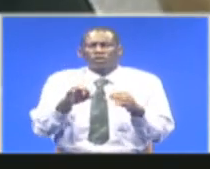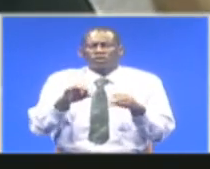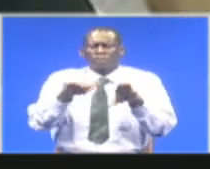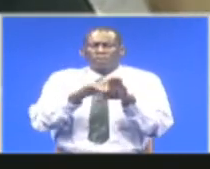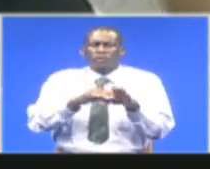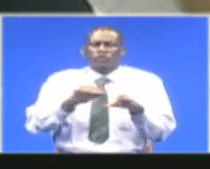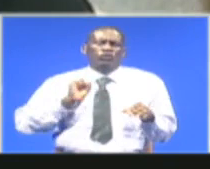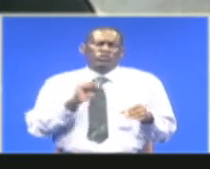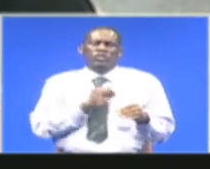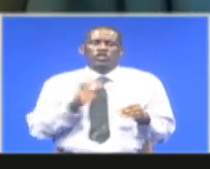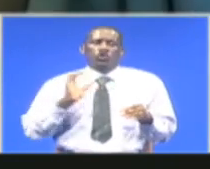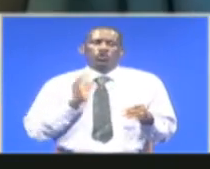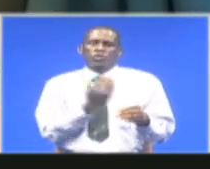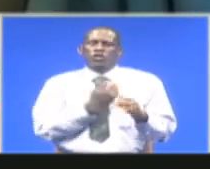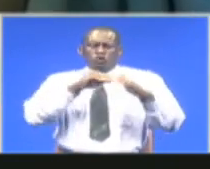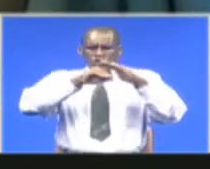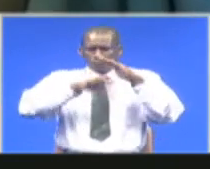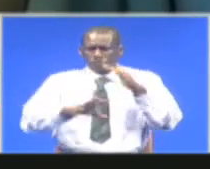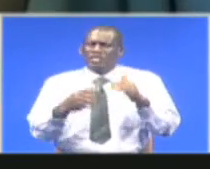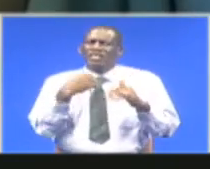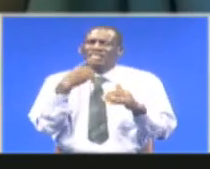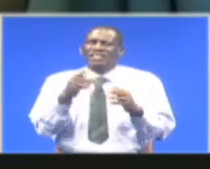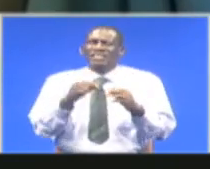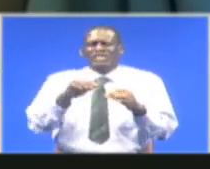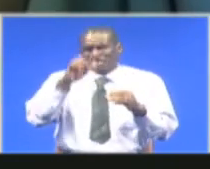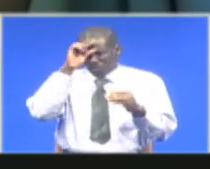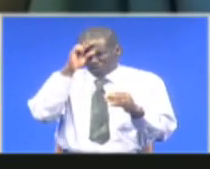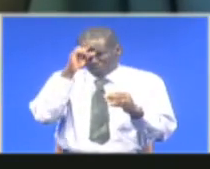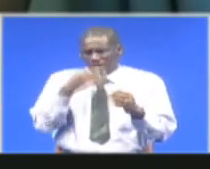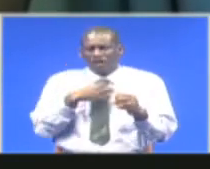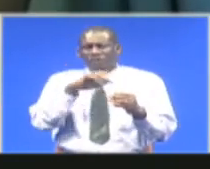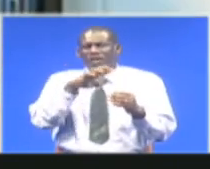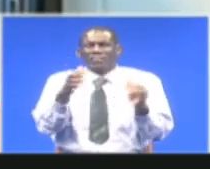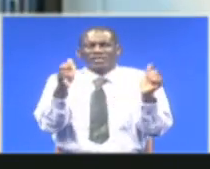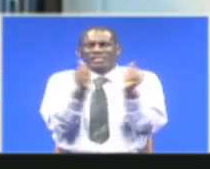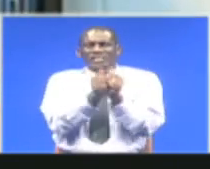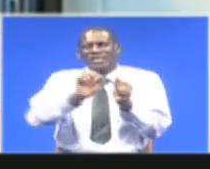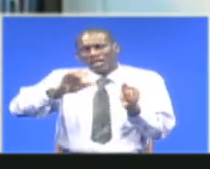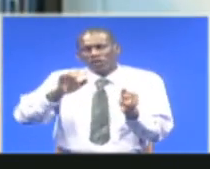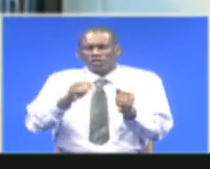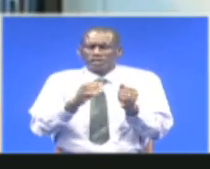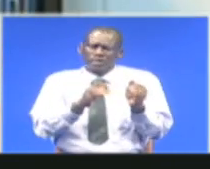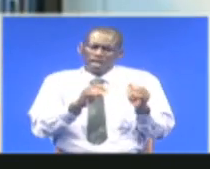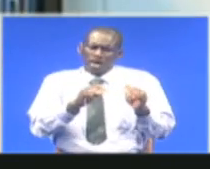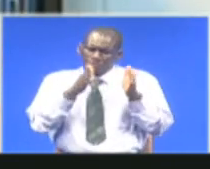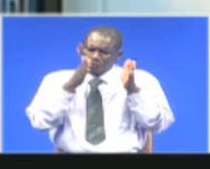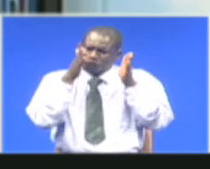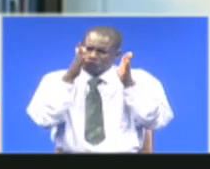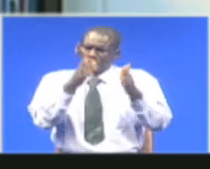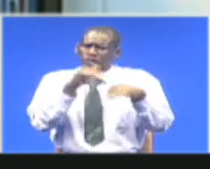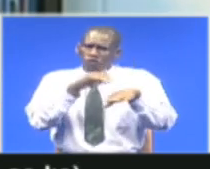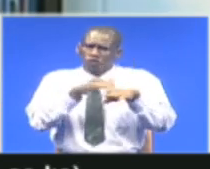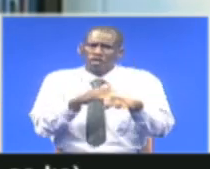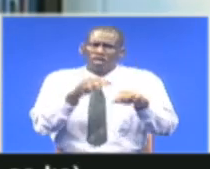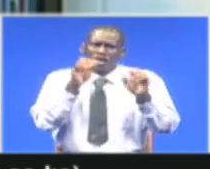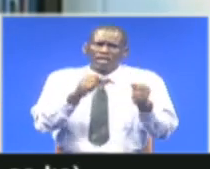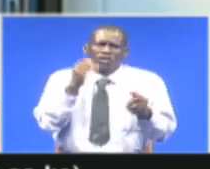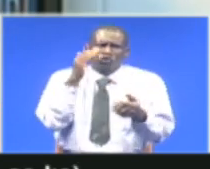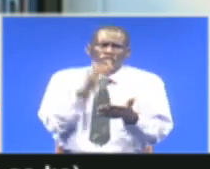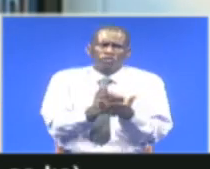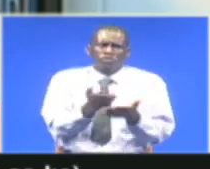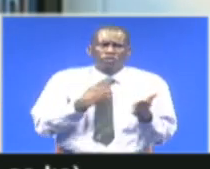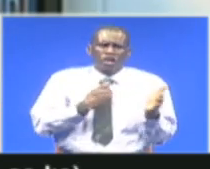said the government has put 10 other counties on its drought watch list. I want to assure you that we have the plan, we